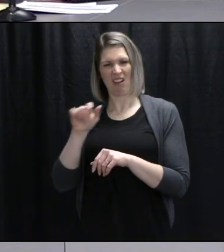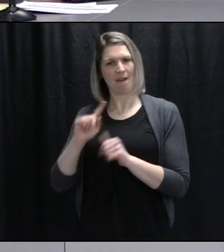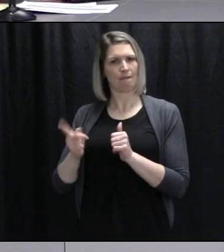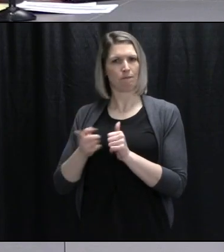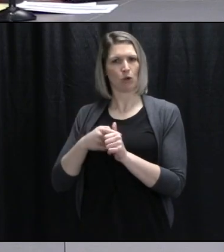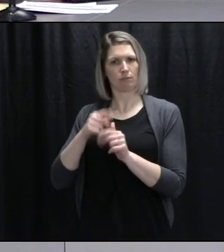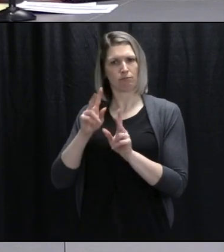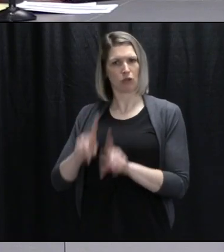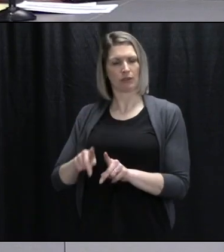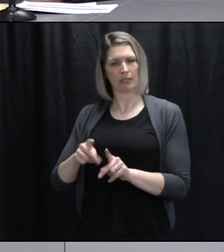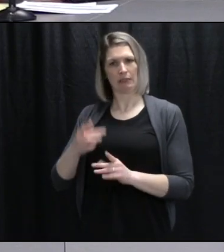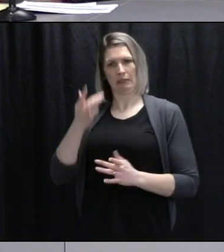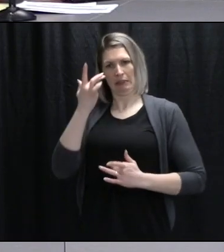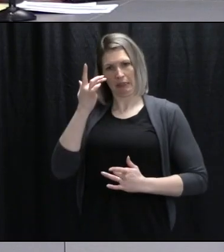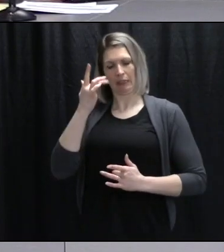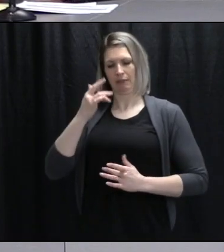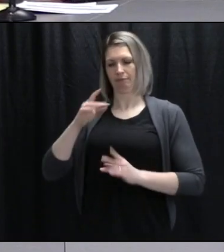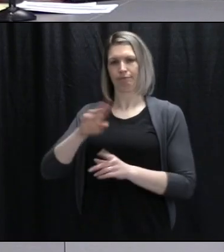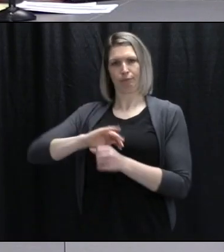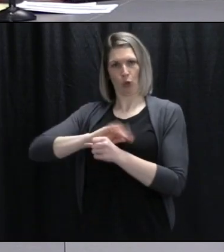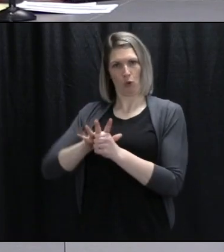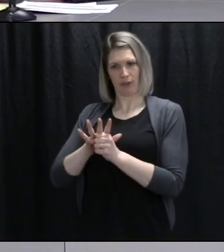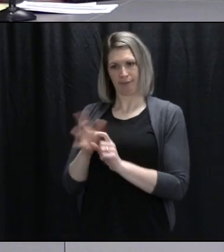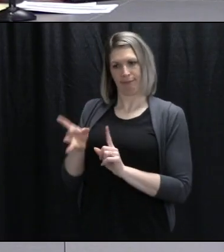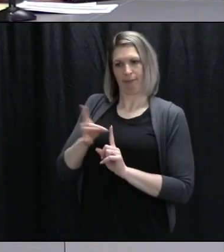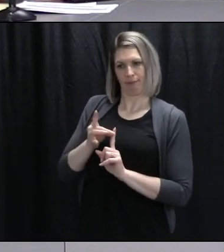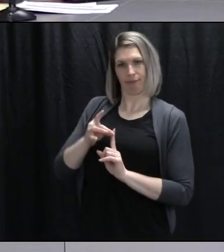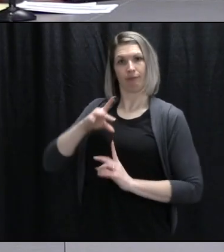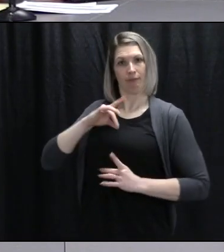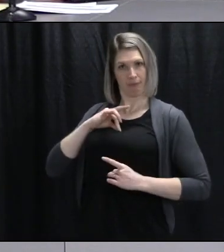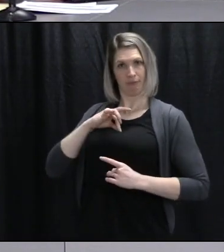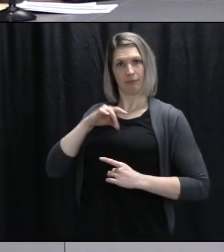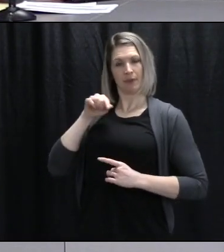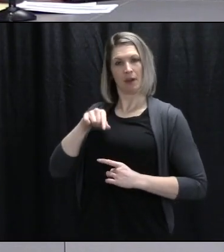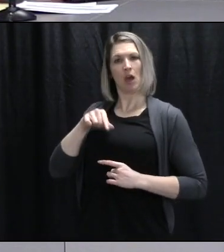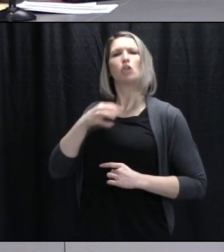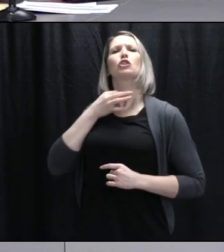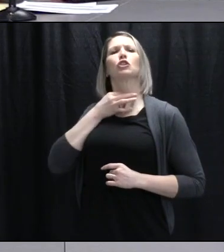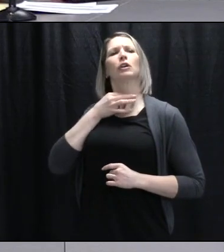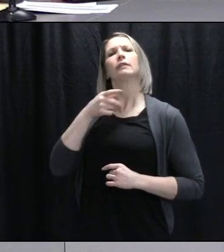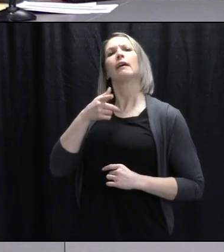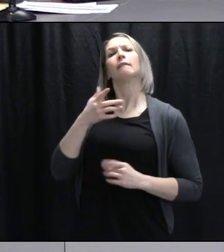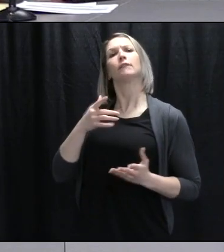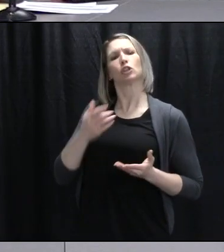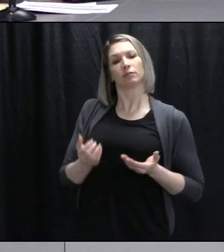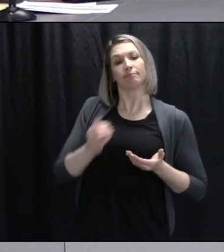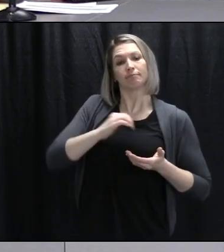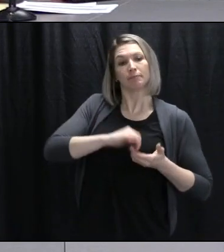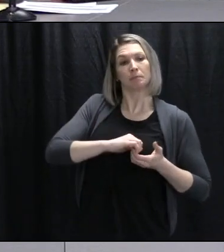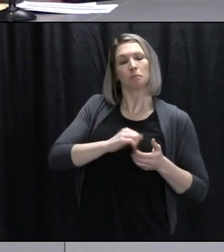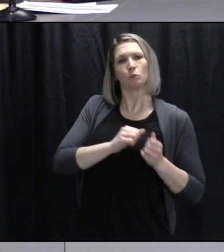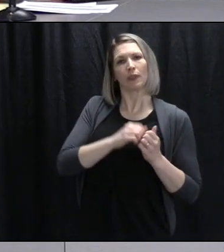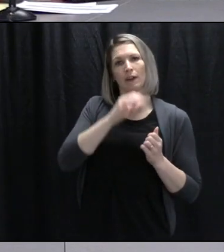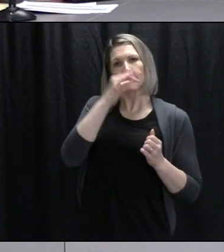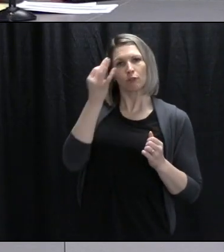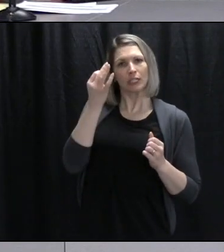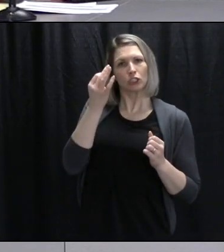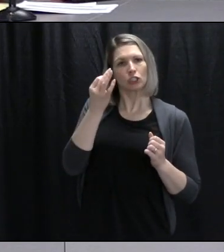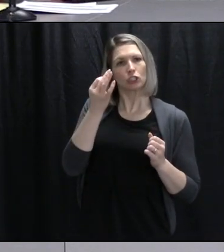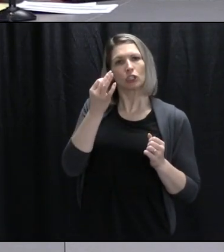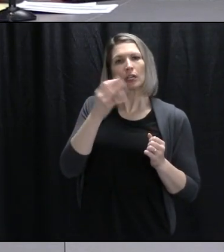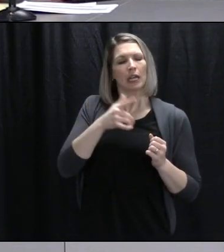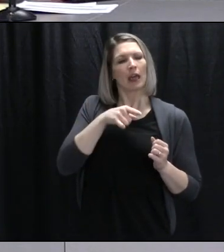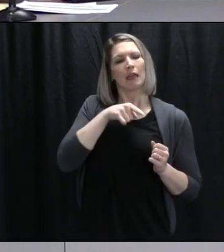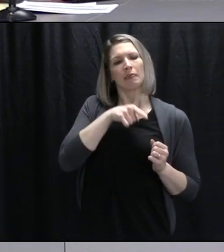and has a healthcare relationship with this province. Have you spoken with French officials about the situation, and can you talk about